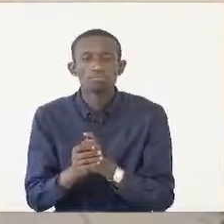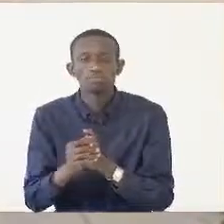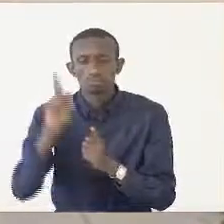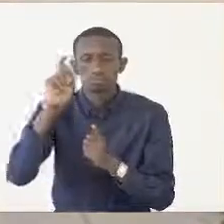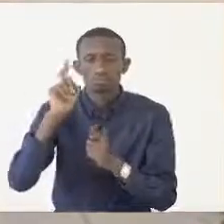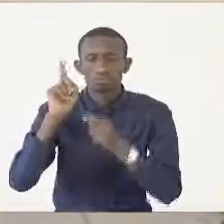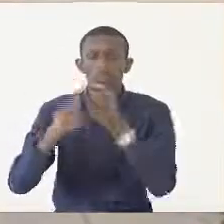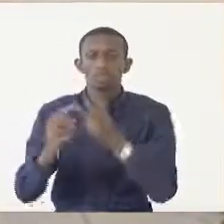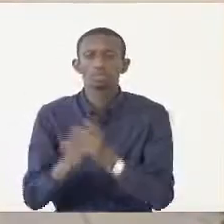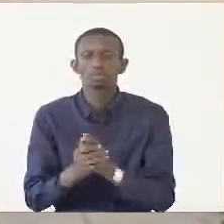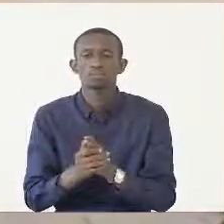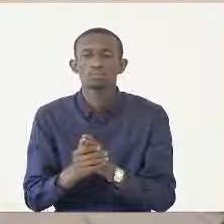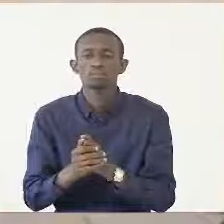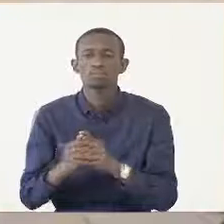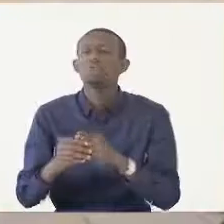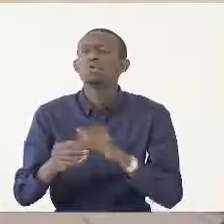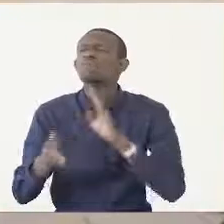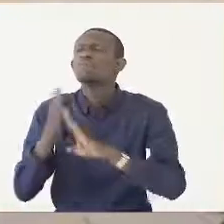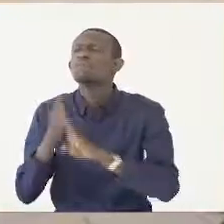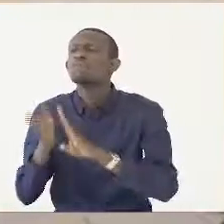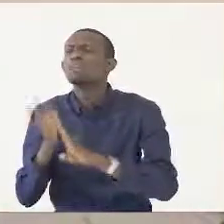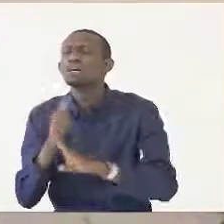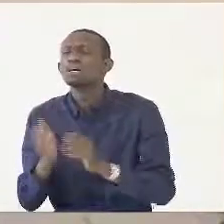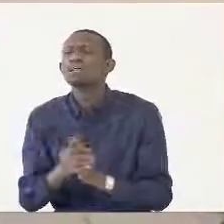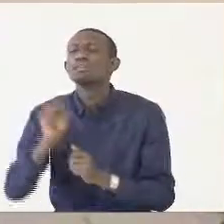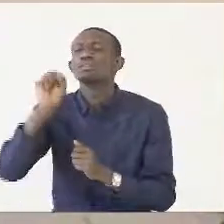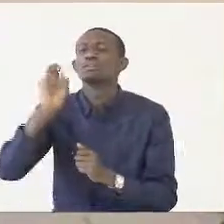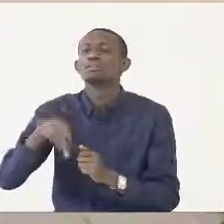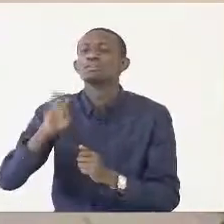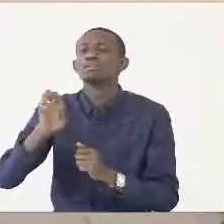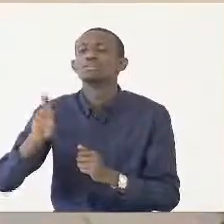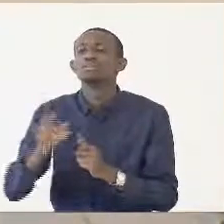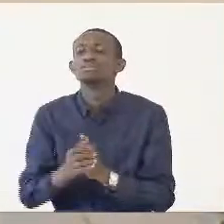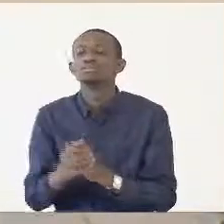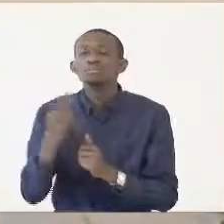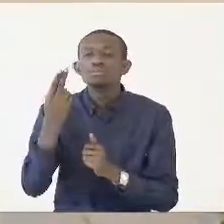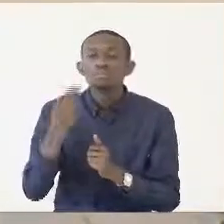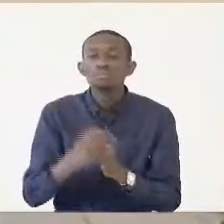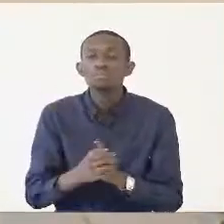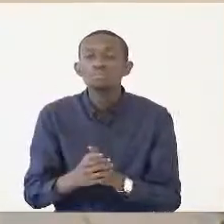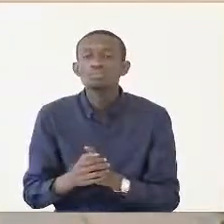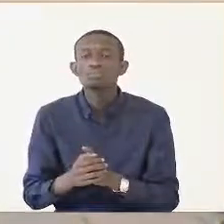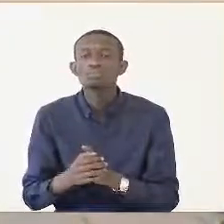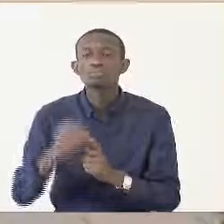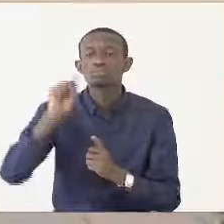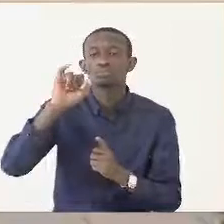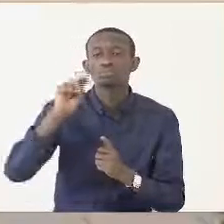this. And the speed, the final speed is 2. We have a 2. Then sine